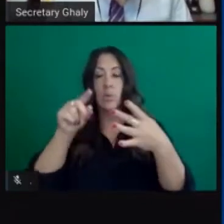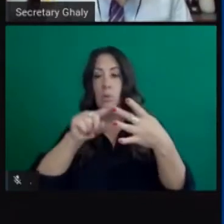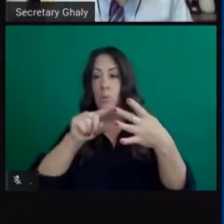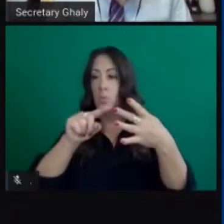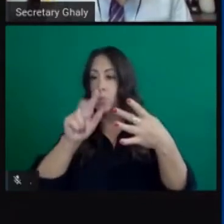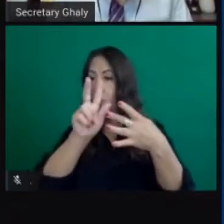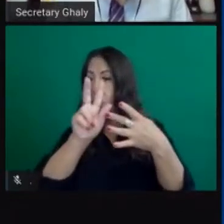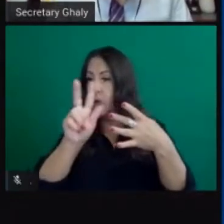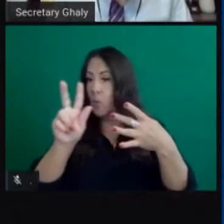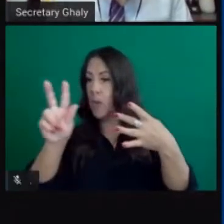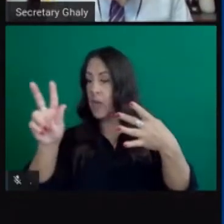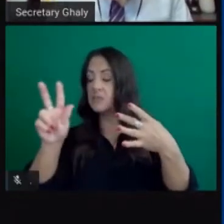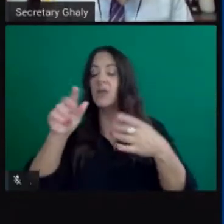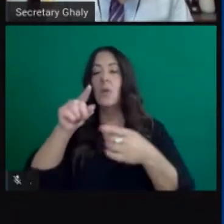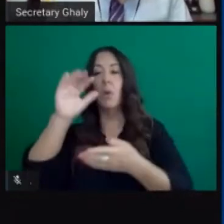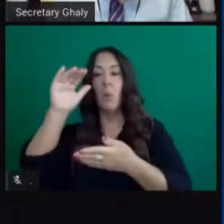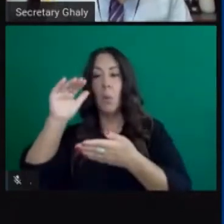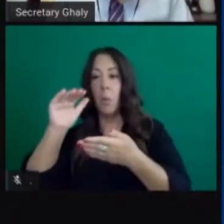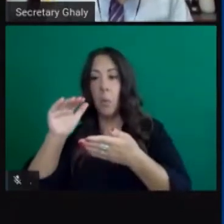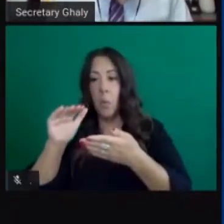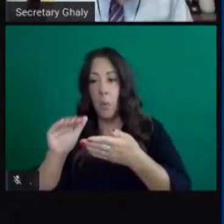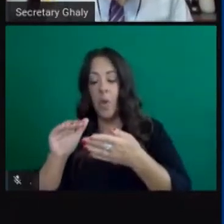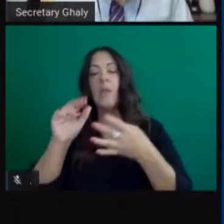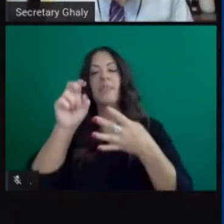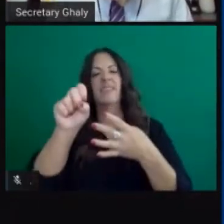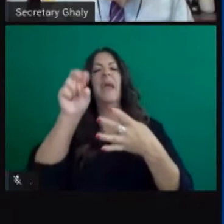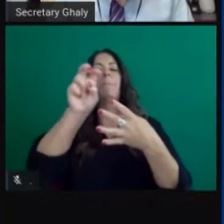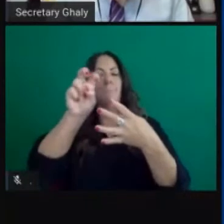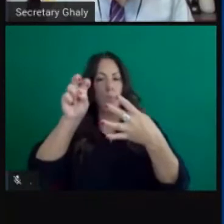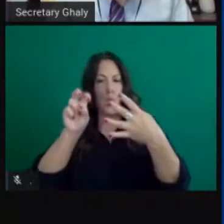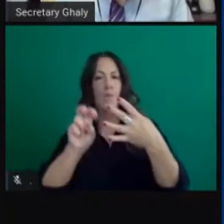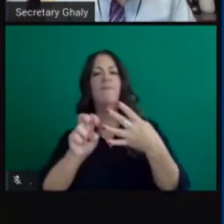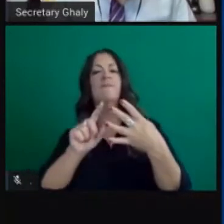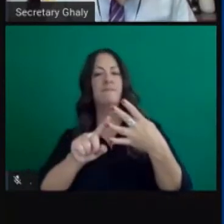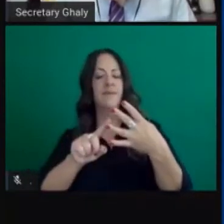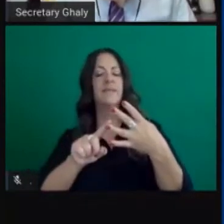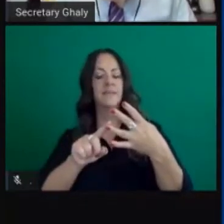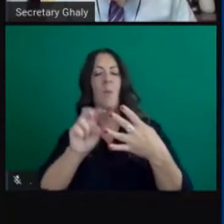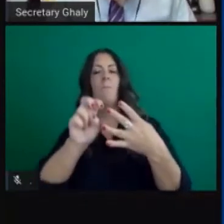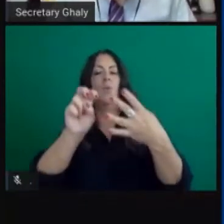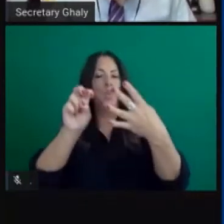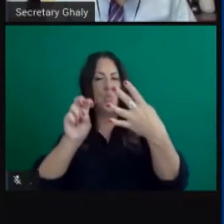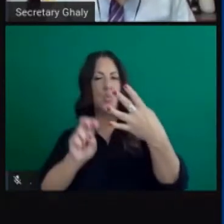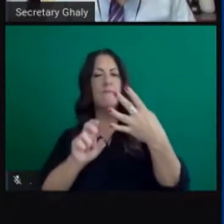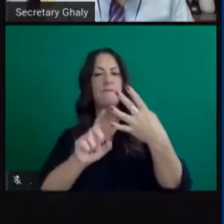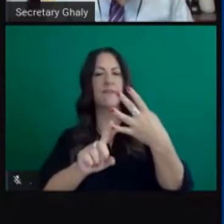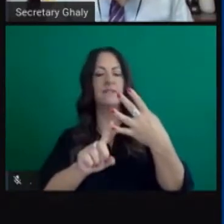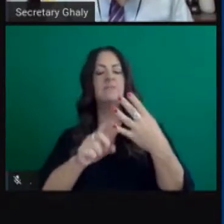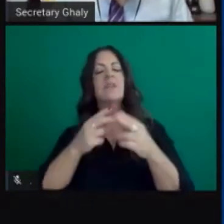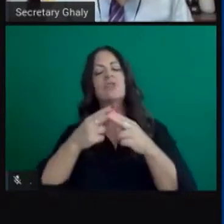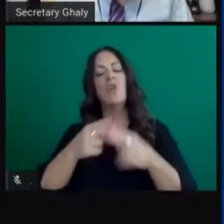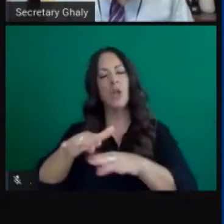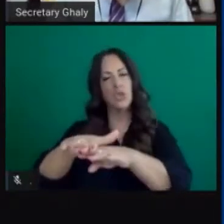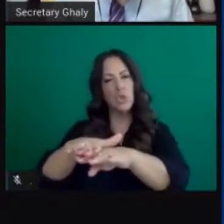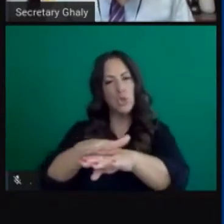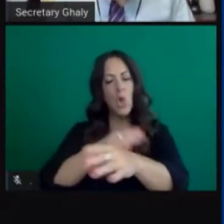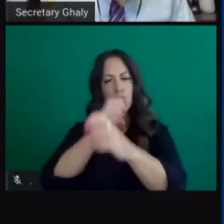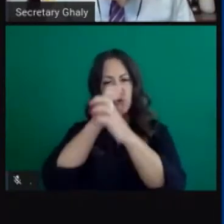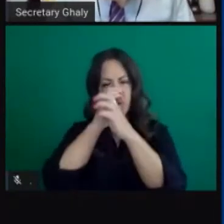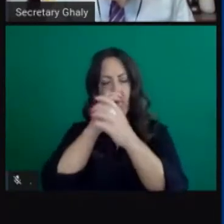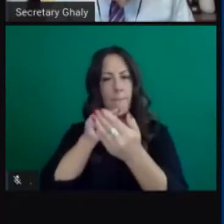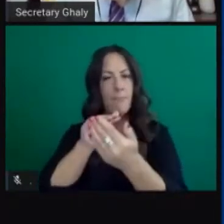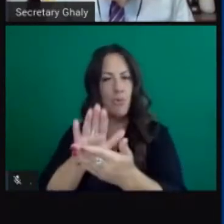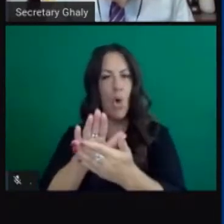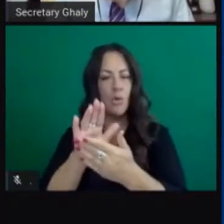the next least restrictive tier to be able to move in that tier. So this slow, stringent approach, we believe, is